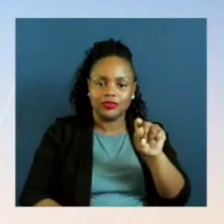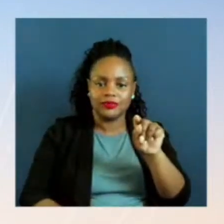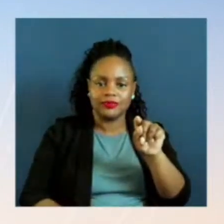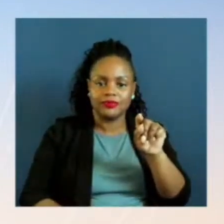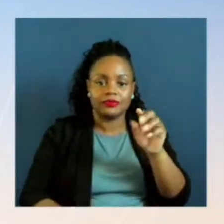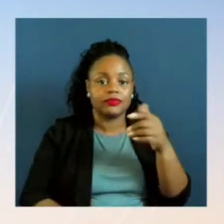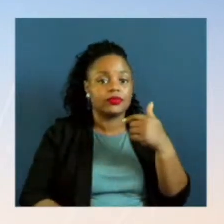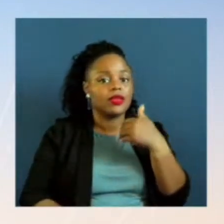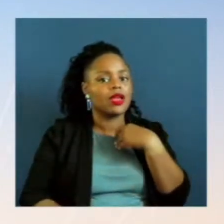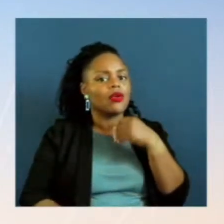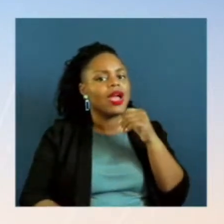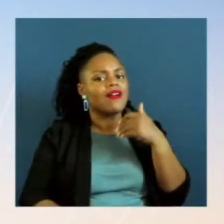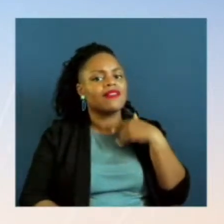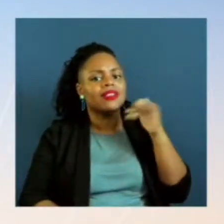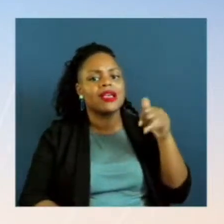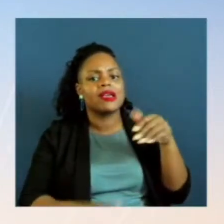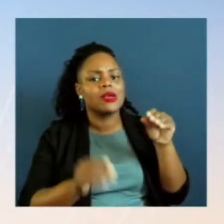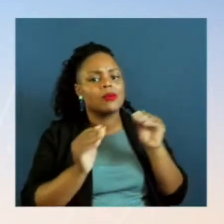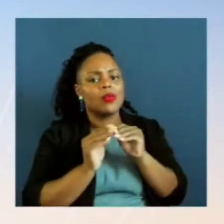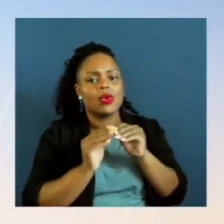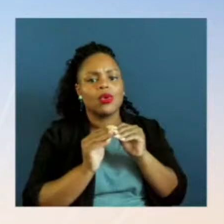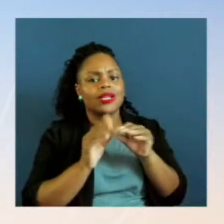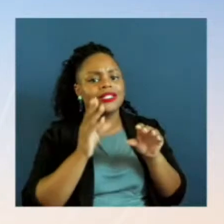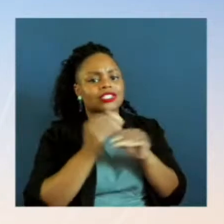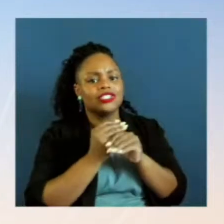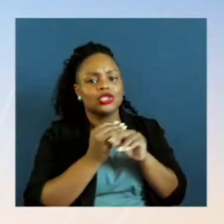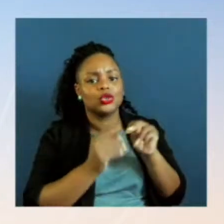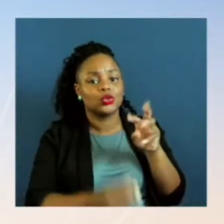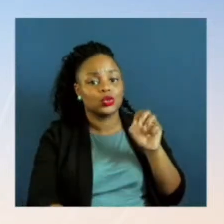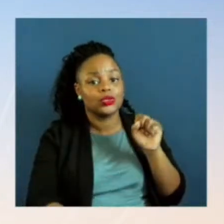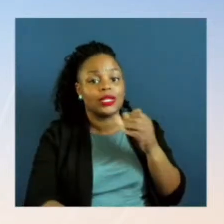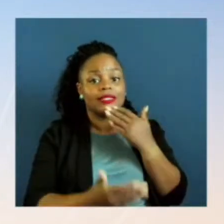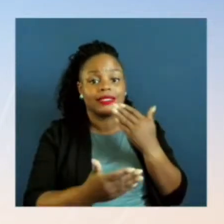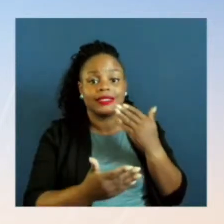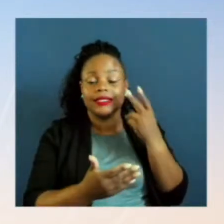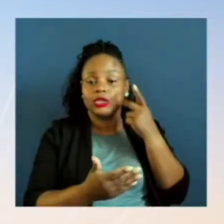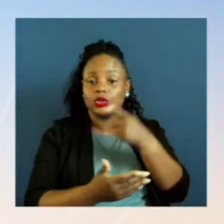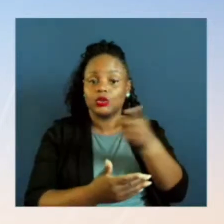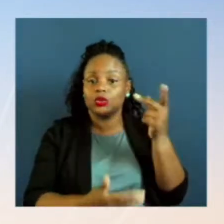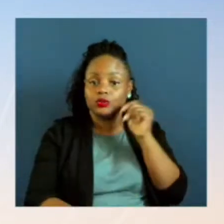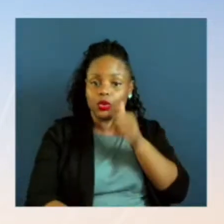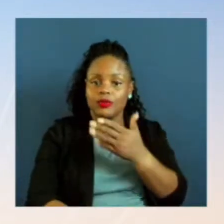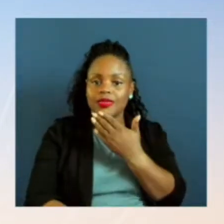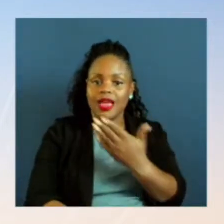answered on that, but we'll see you all tomorrow. Thanks, everyone. Have a good trip. Thank you.